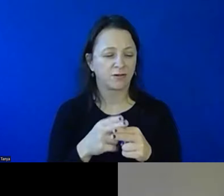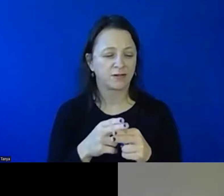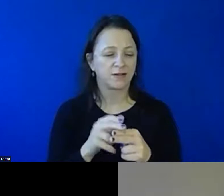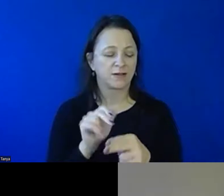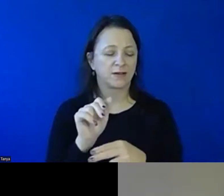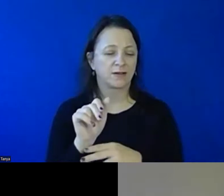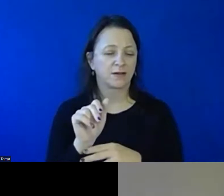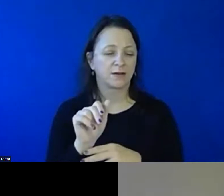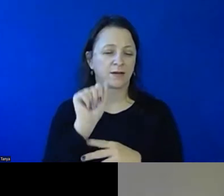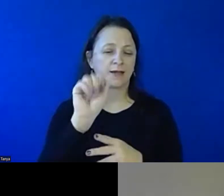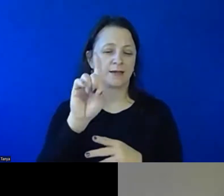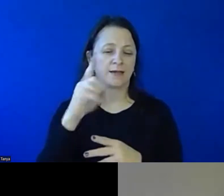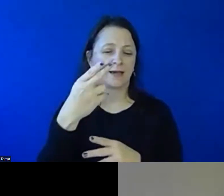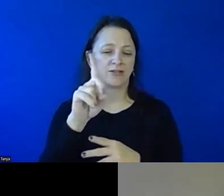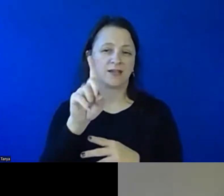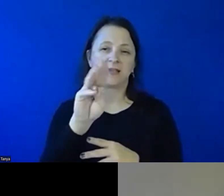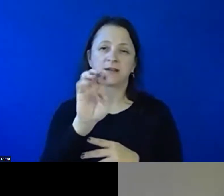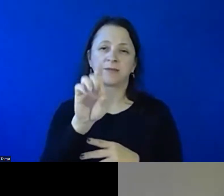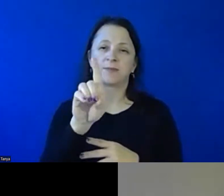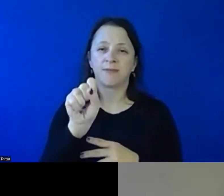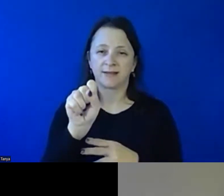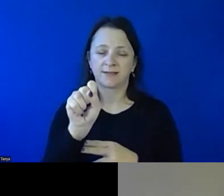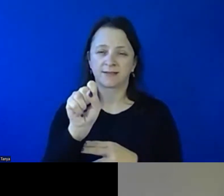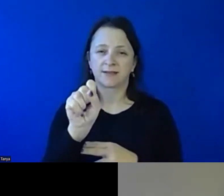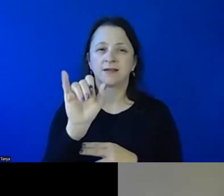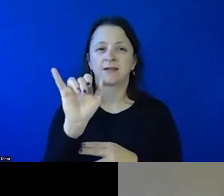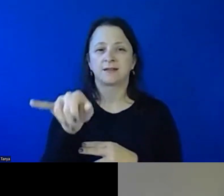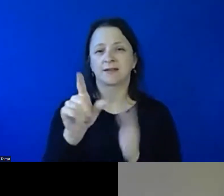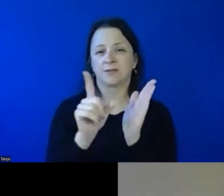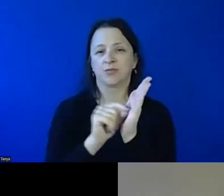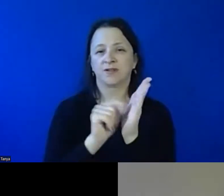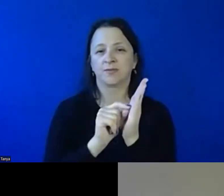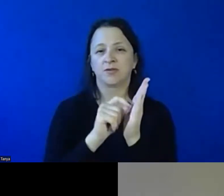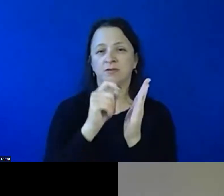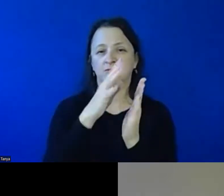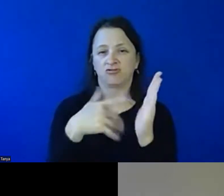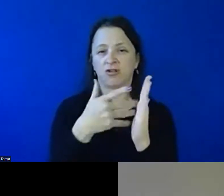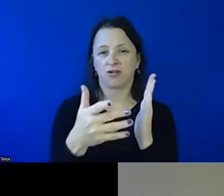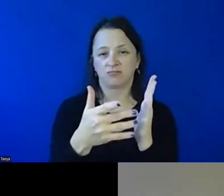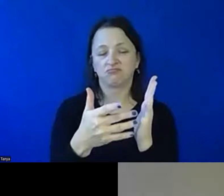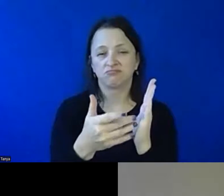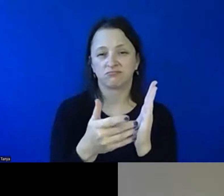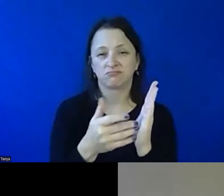ADHD meds. It's a printable medication chart.